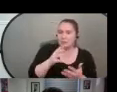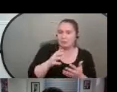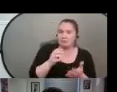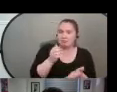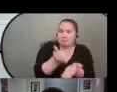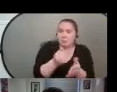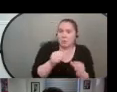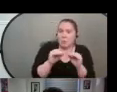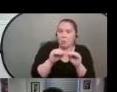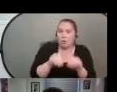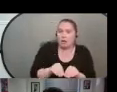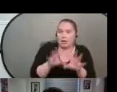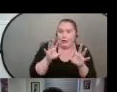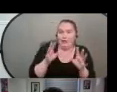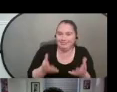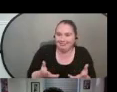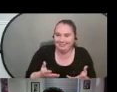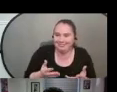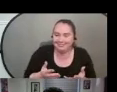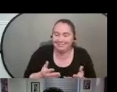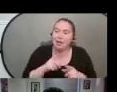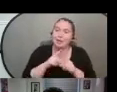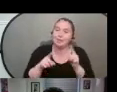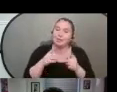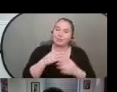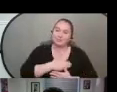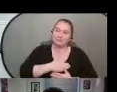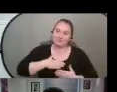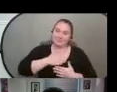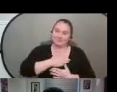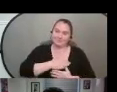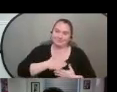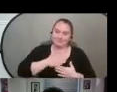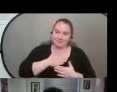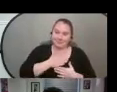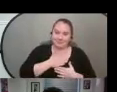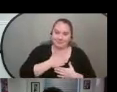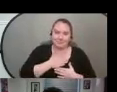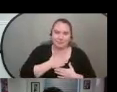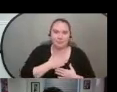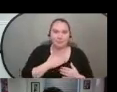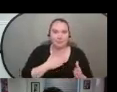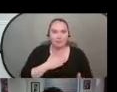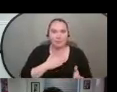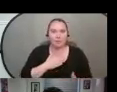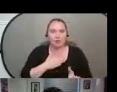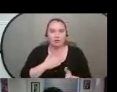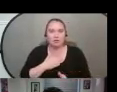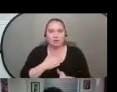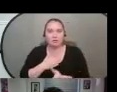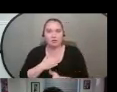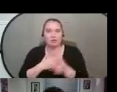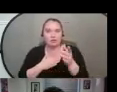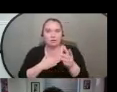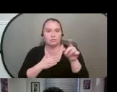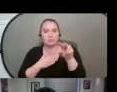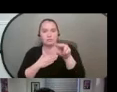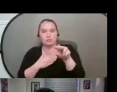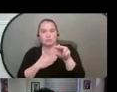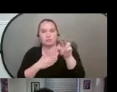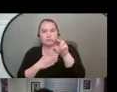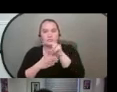Clarifying. Okay. But we do appreciate everybody's expectations of support. Yeah.